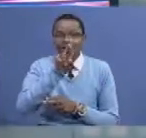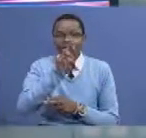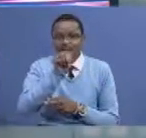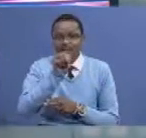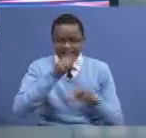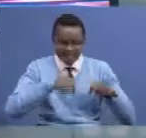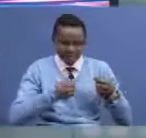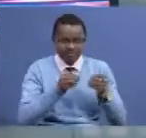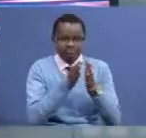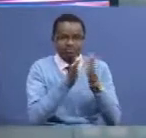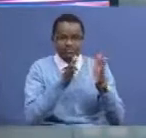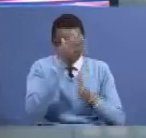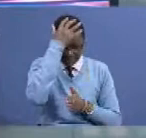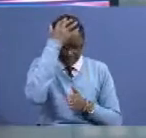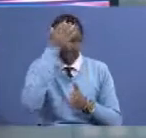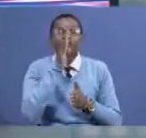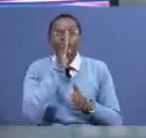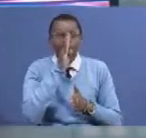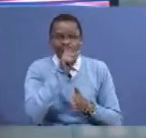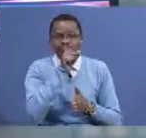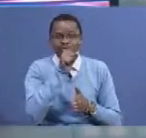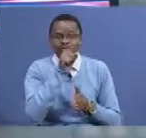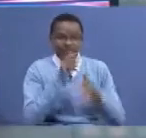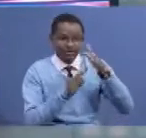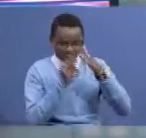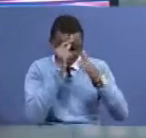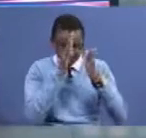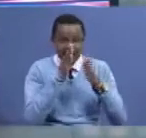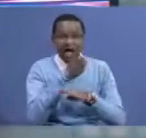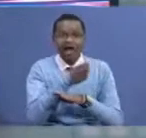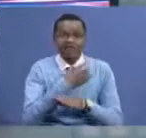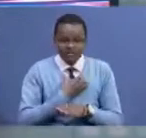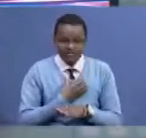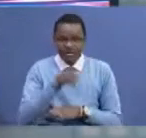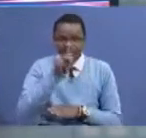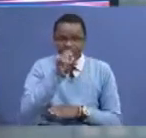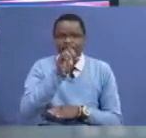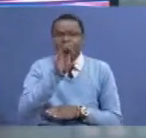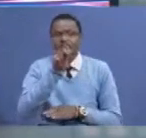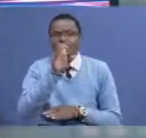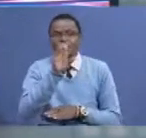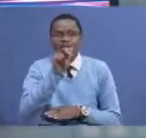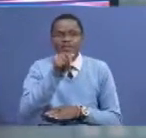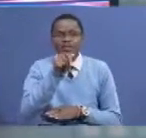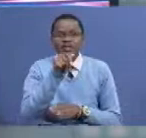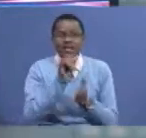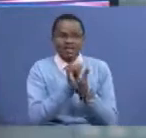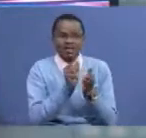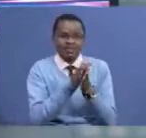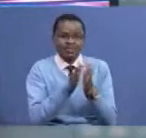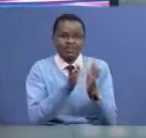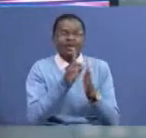NRM self-declared General Miguna Miguna to be his deputy after the resignation of Polycarp Igathe that actually split